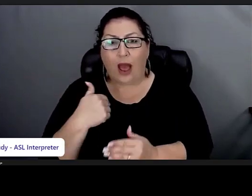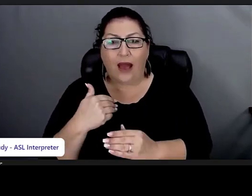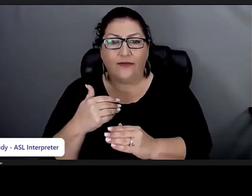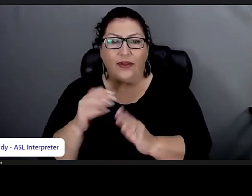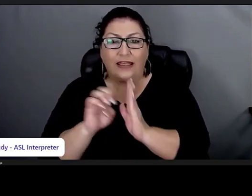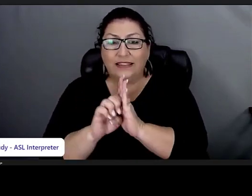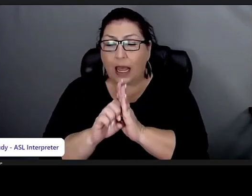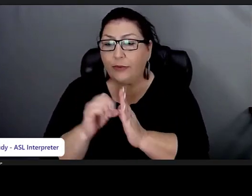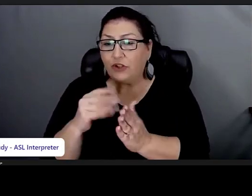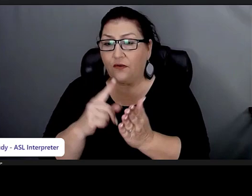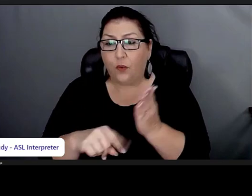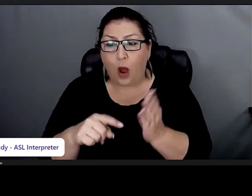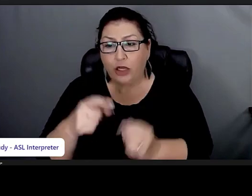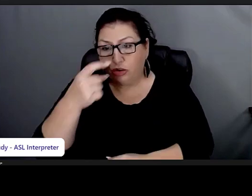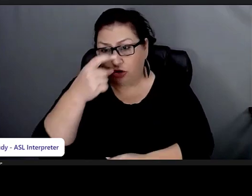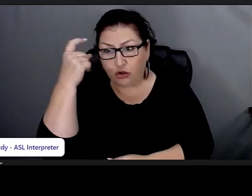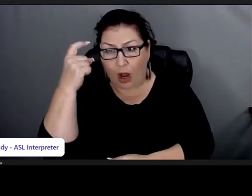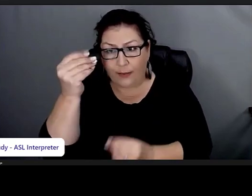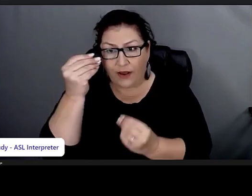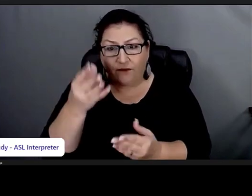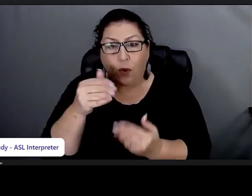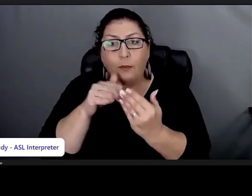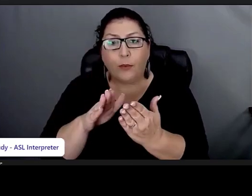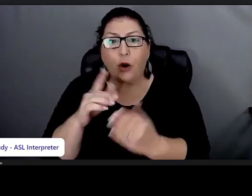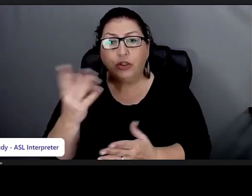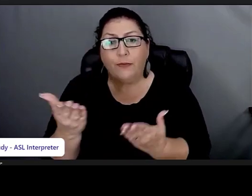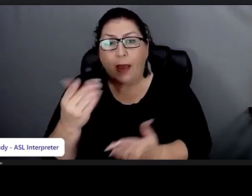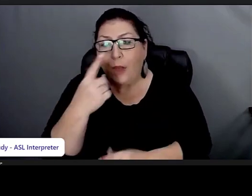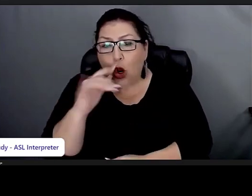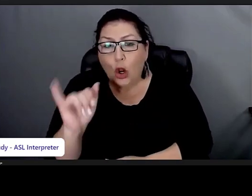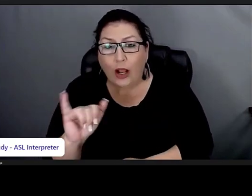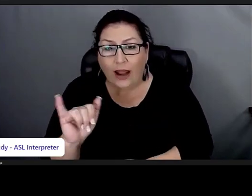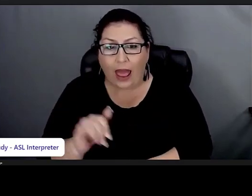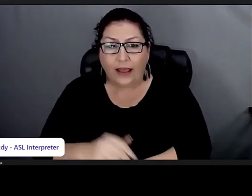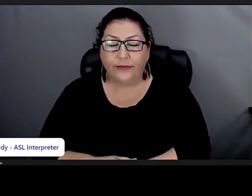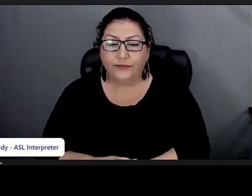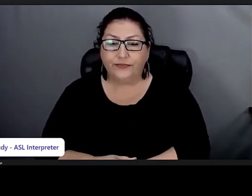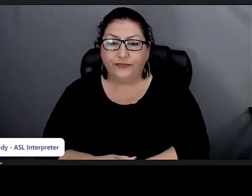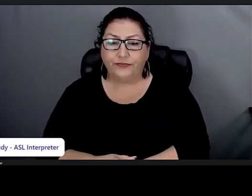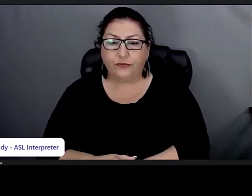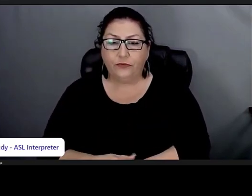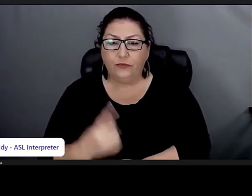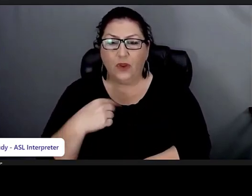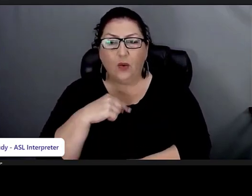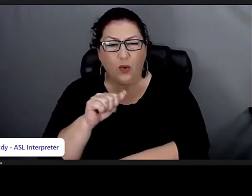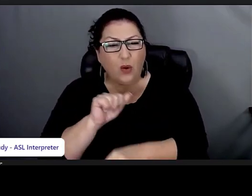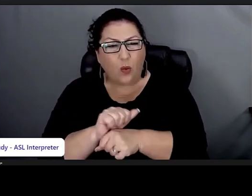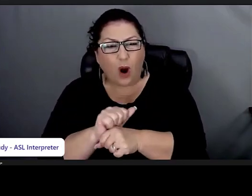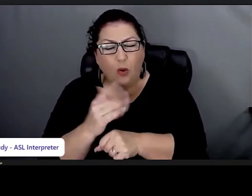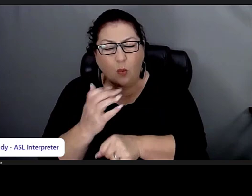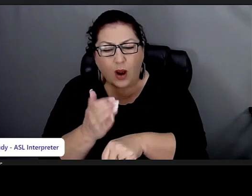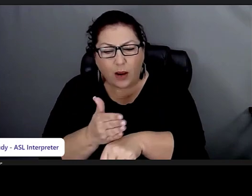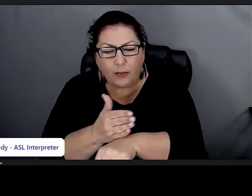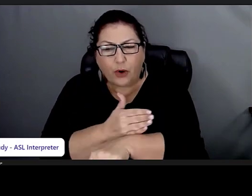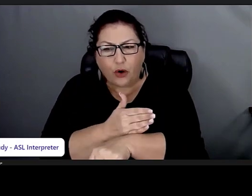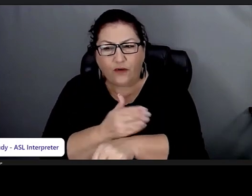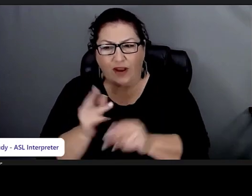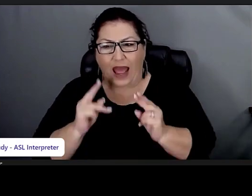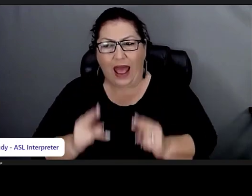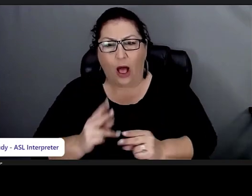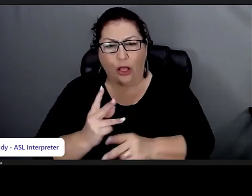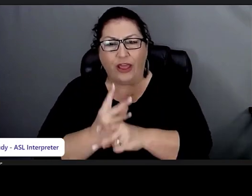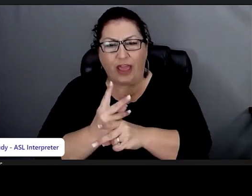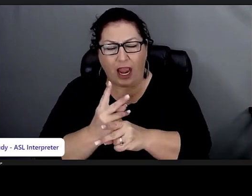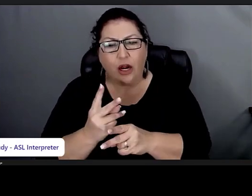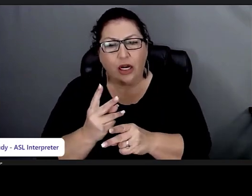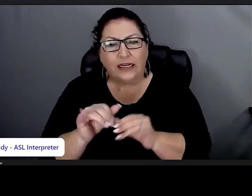what trauma-informed approach might look like when working with others to make improvements in the healthcare system, in research and